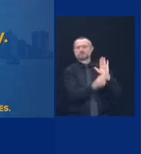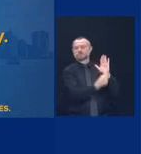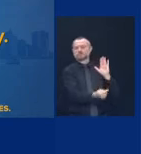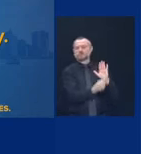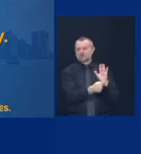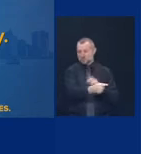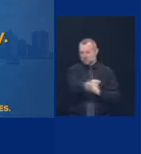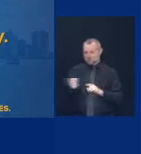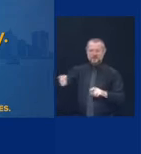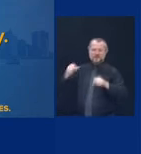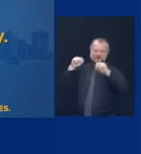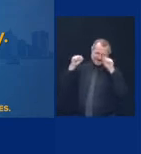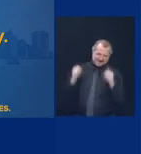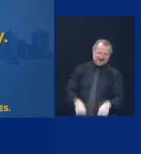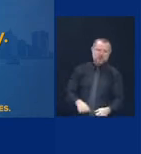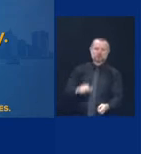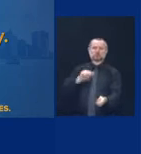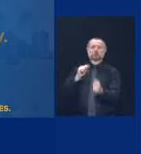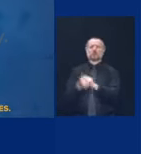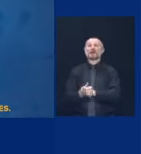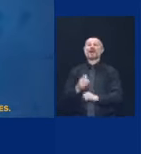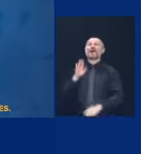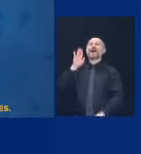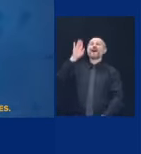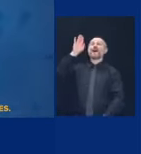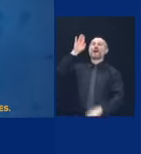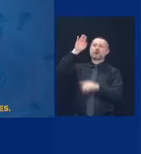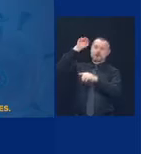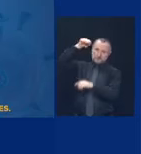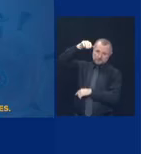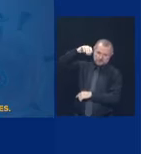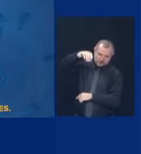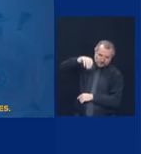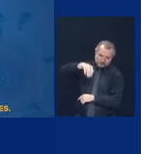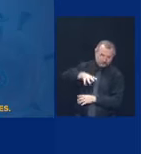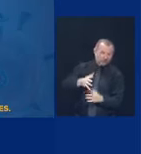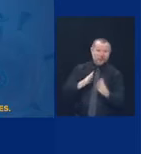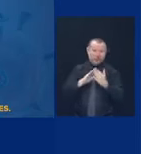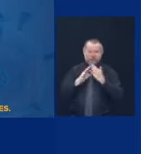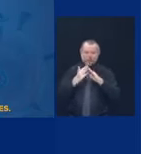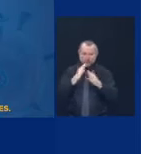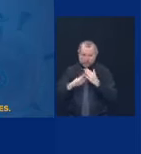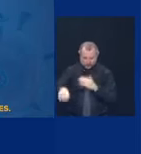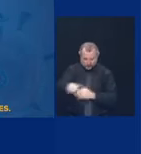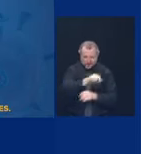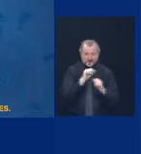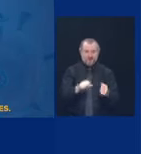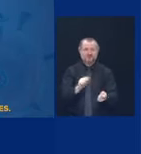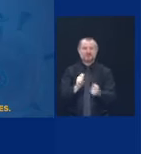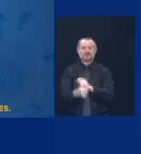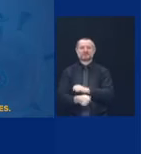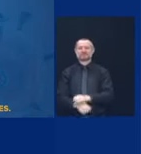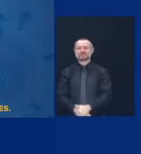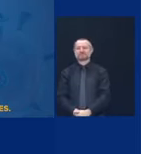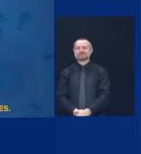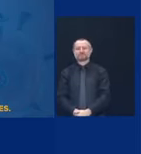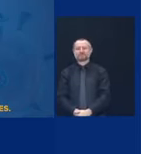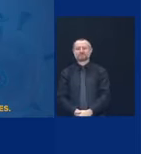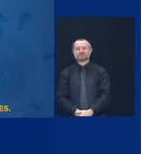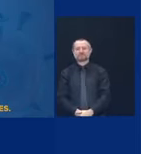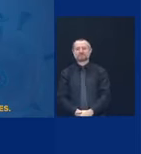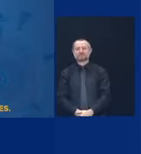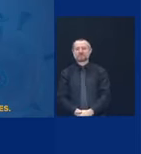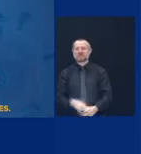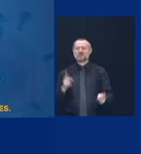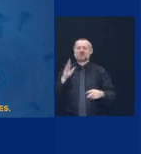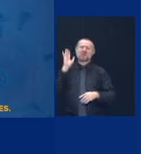you do, and you can change how your community acts. And aside, People say, oh, don't